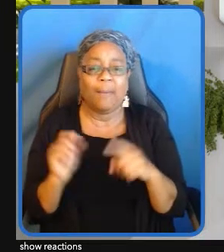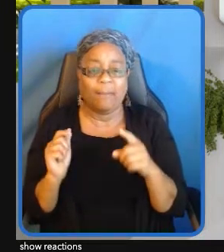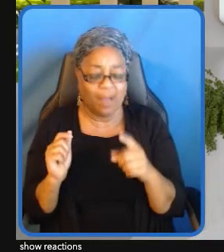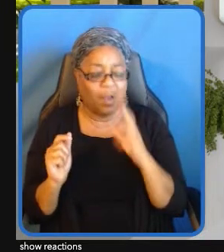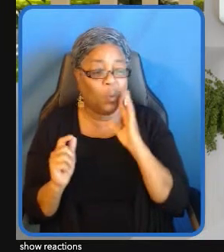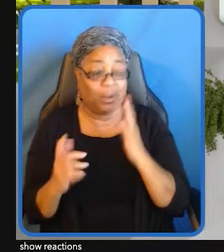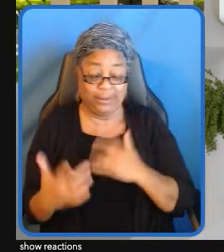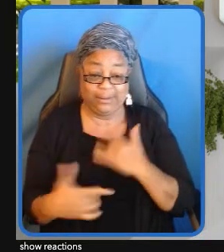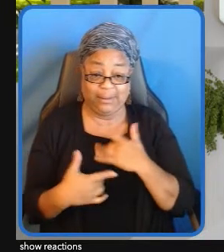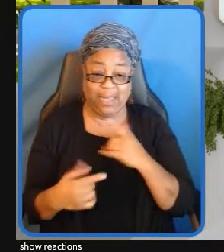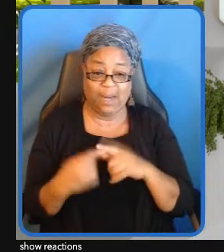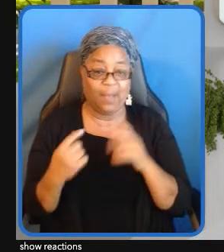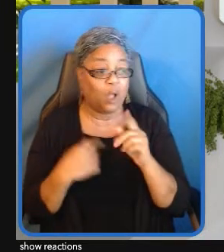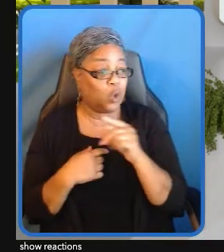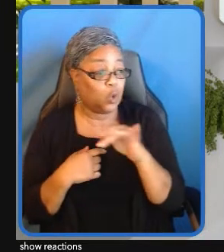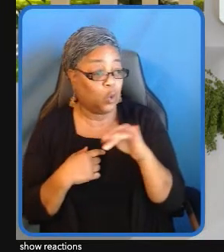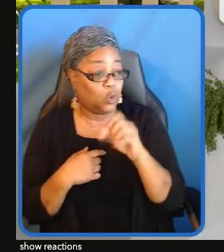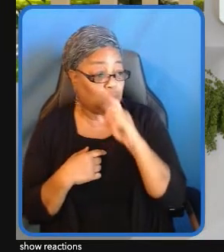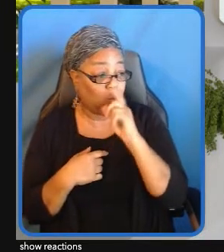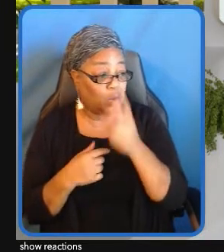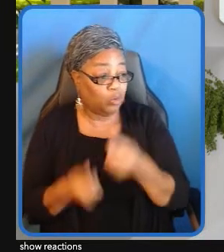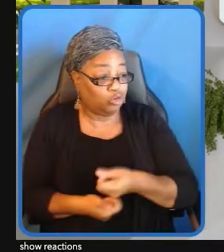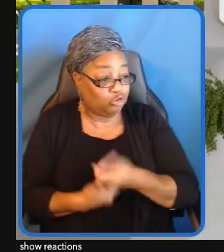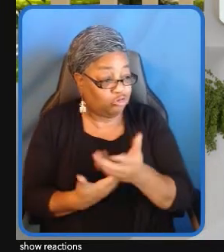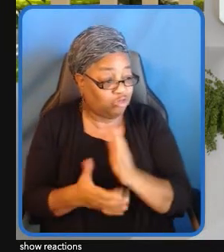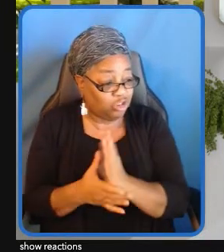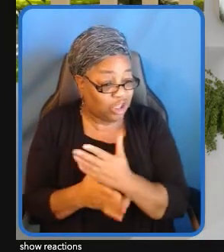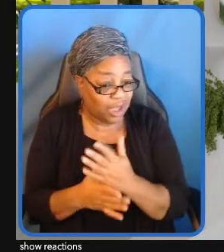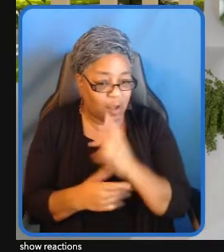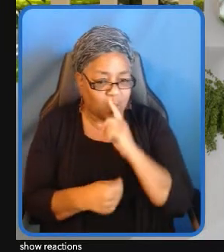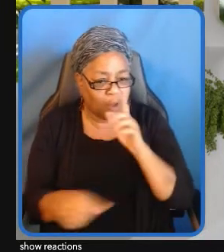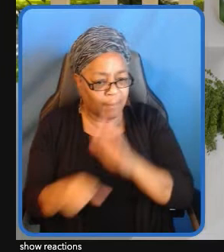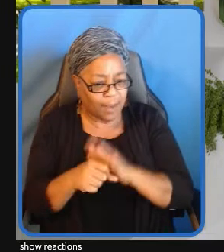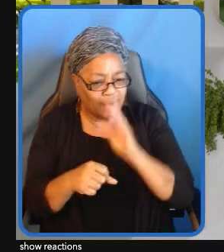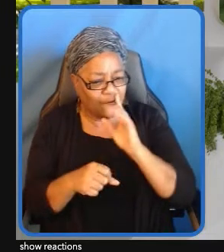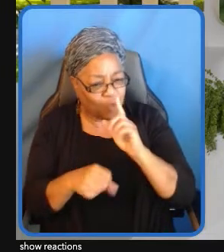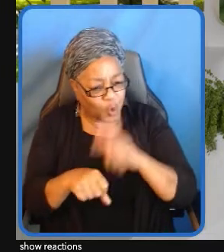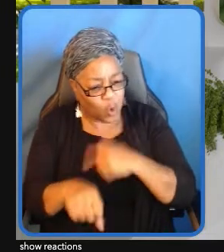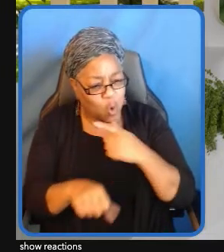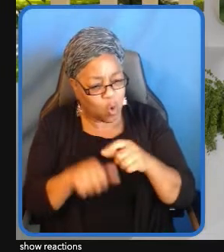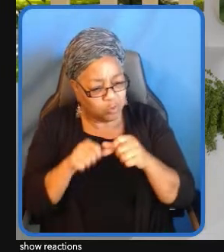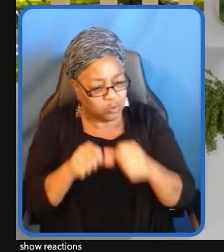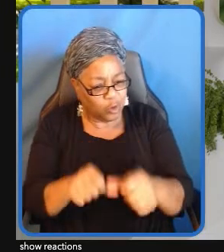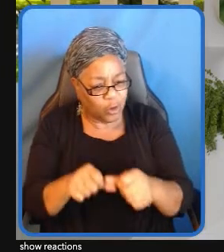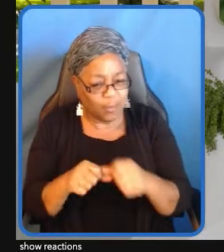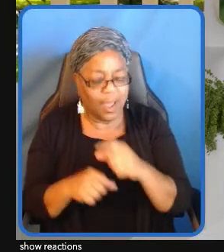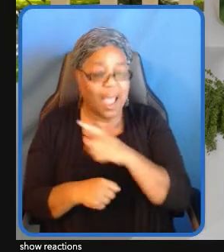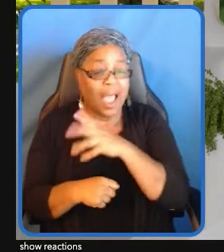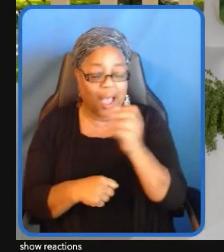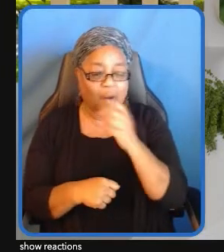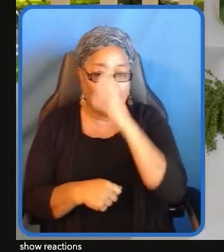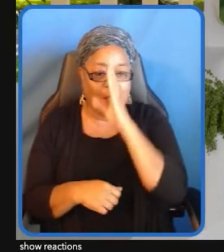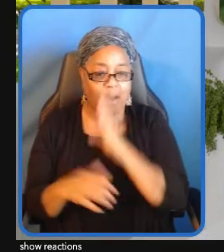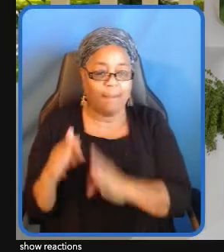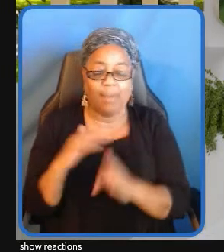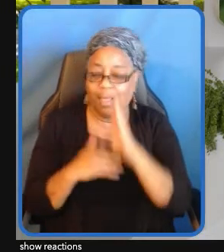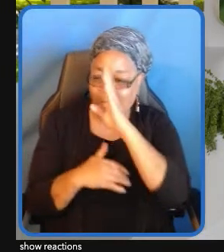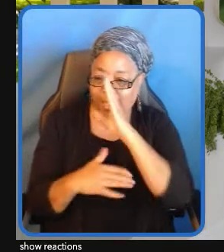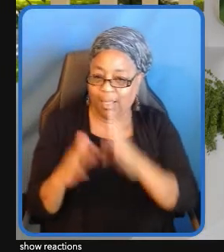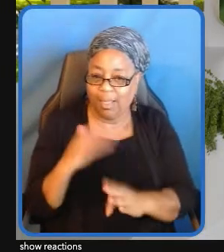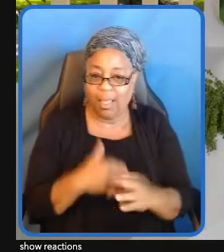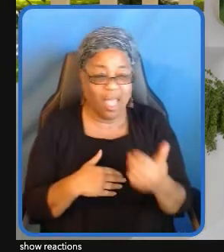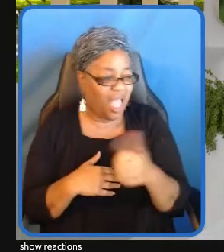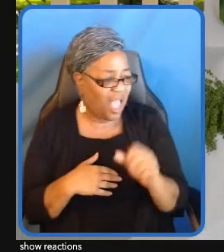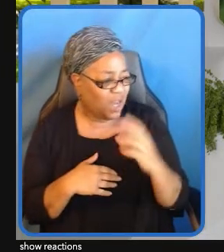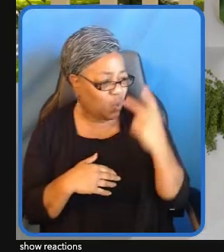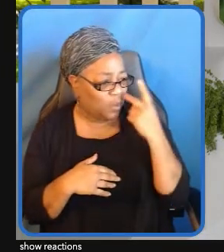share. We're super committed to being in this for the long term. We also come from a position of humility, and my God, we have to. Has anyone seen the tech